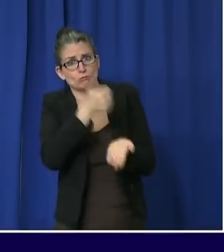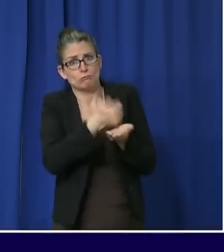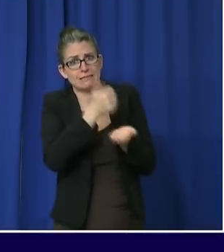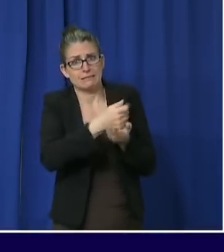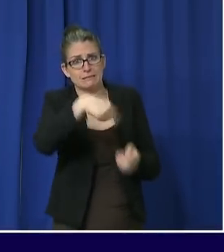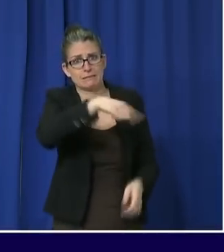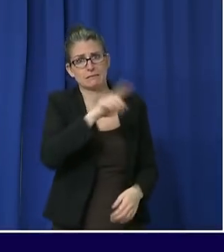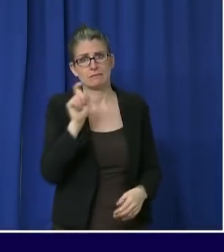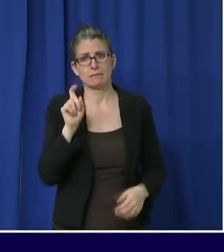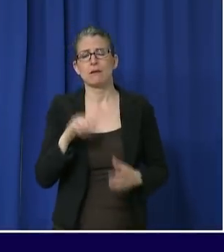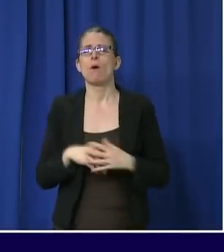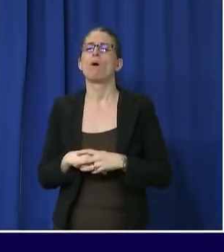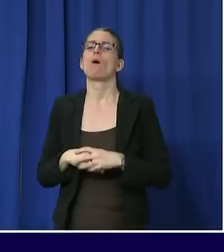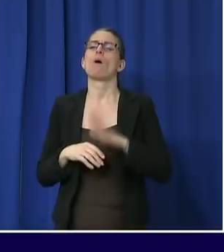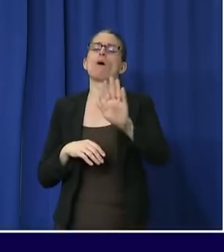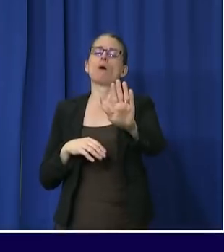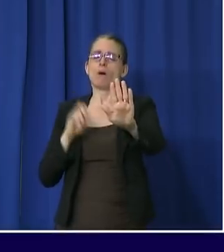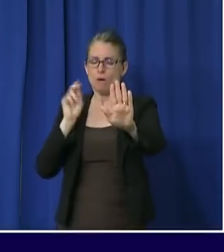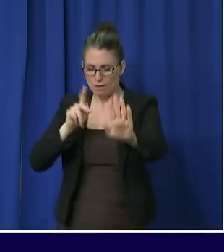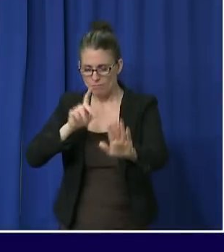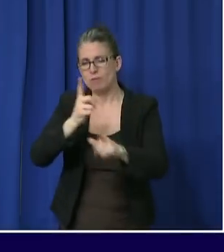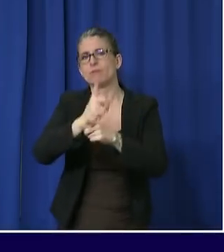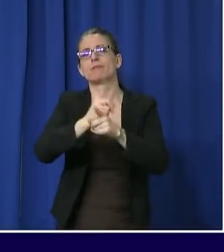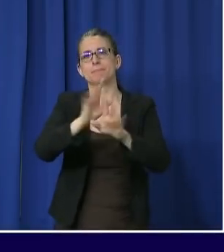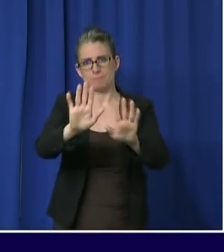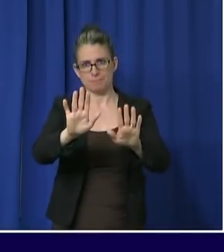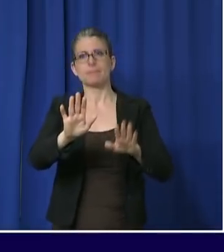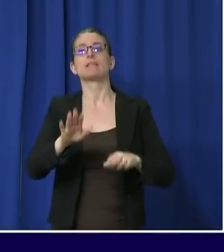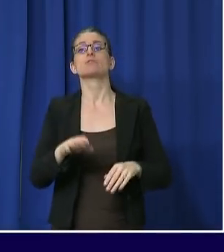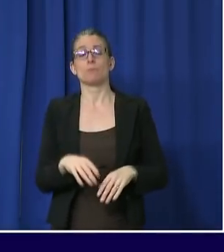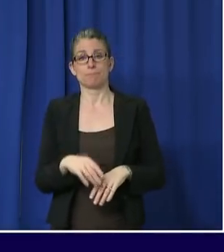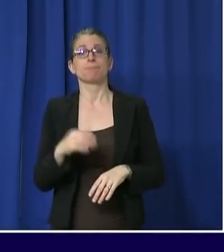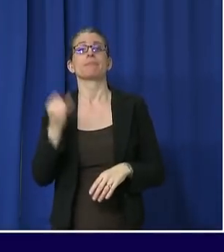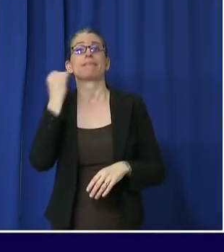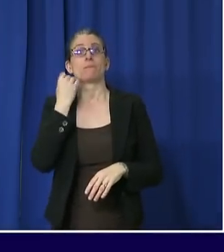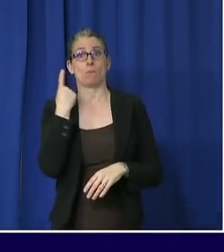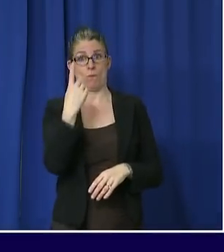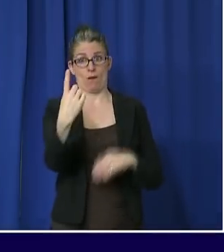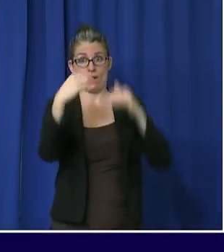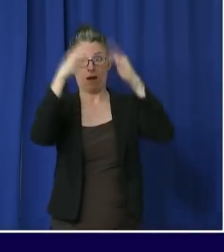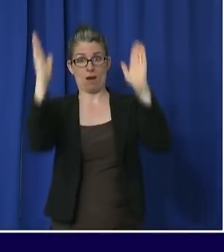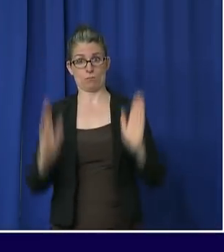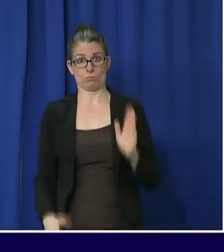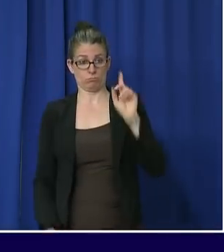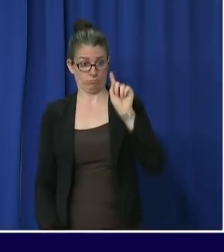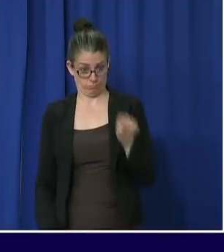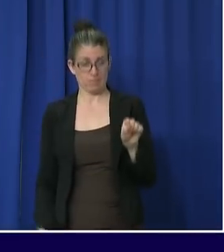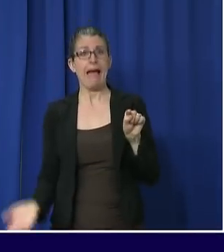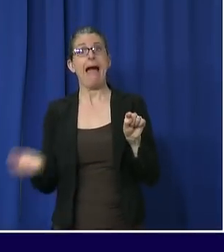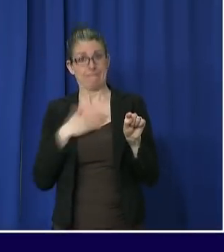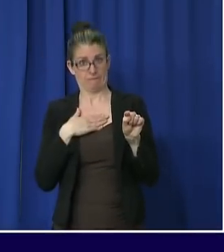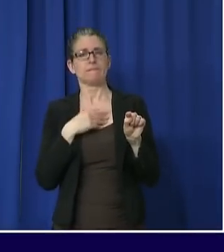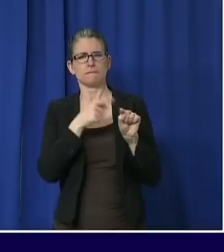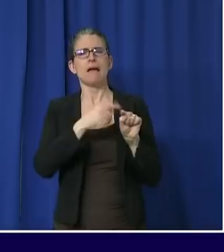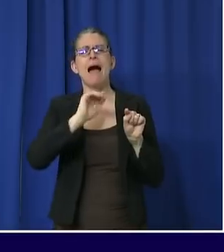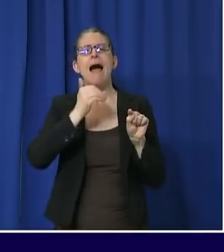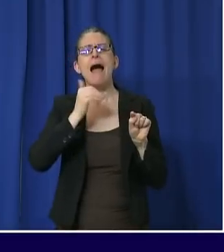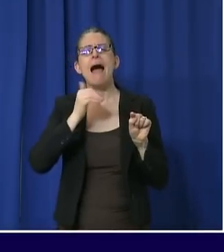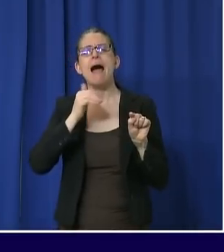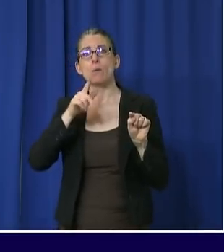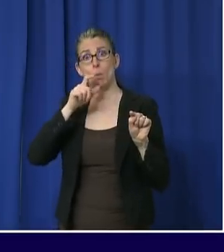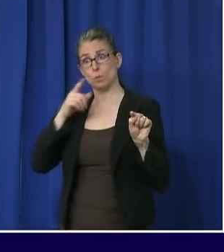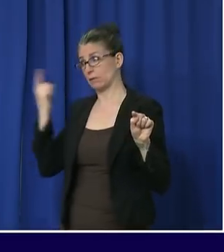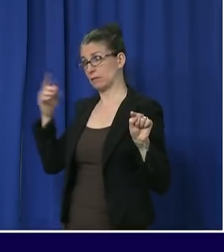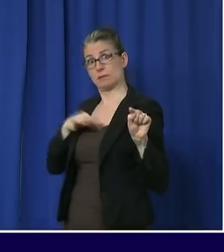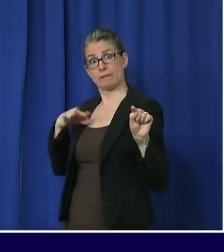within the residents of the home, i.e., how did the outbreak get introduced, and whether that same linkage applies as to other facilities